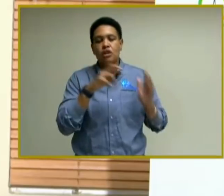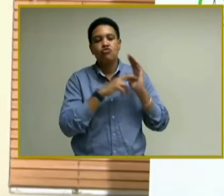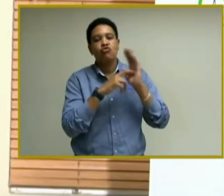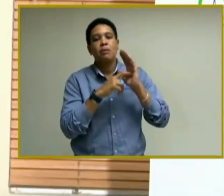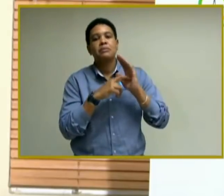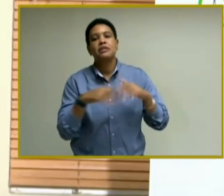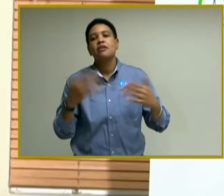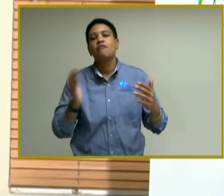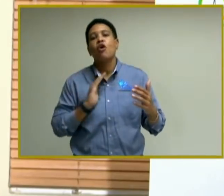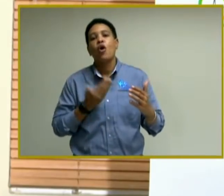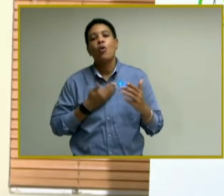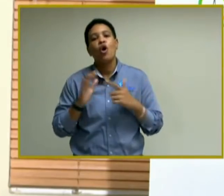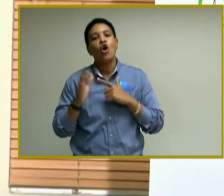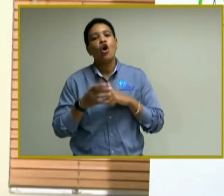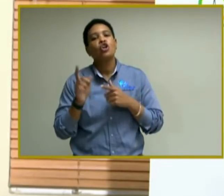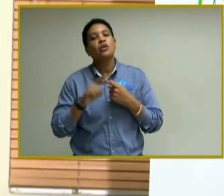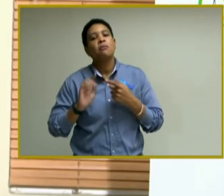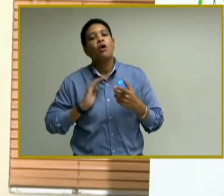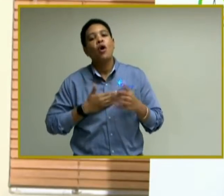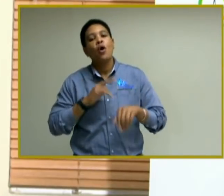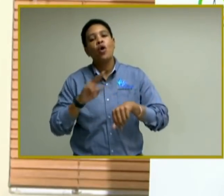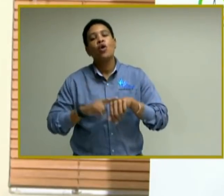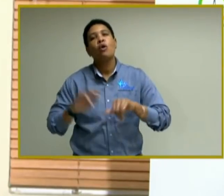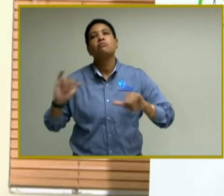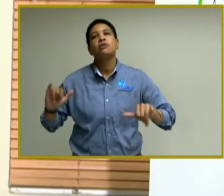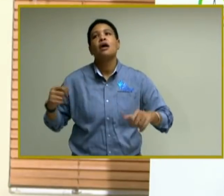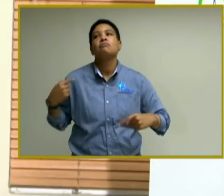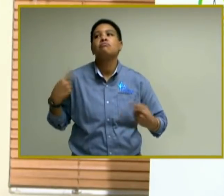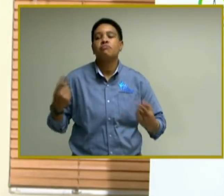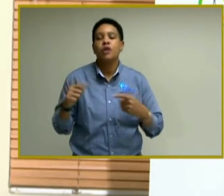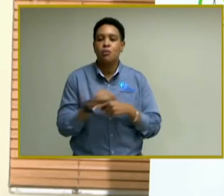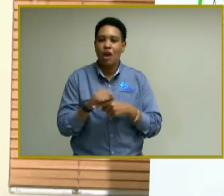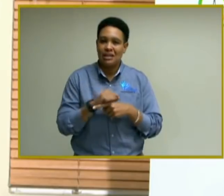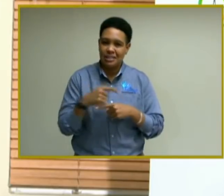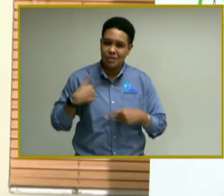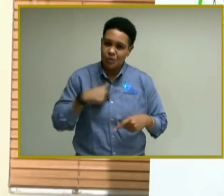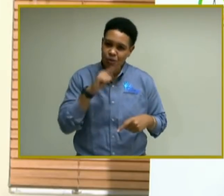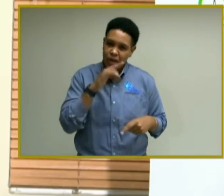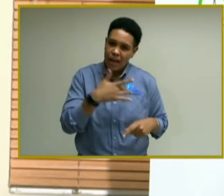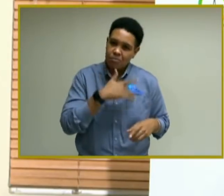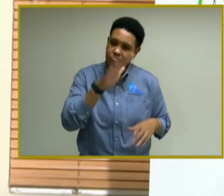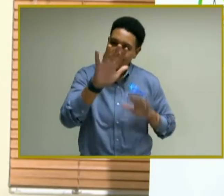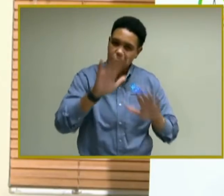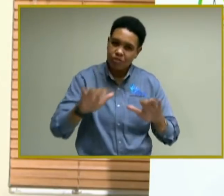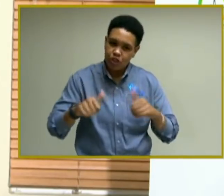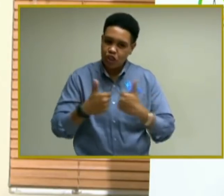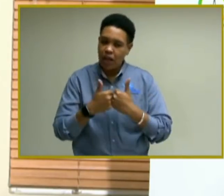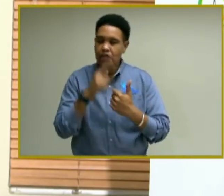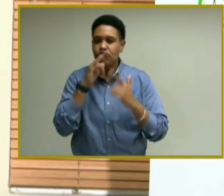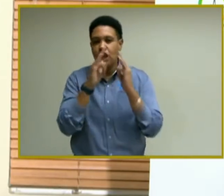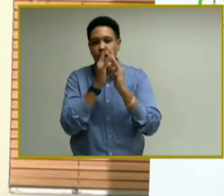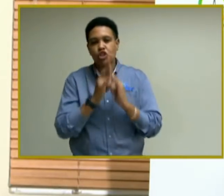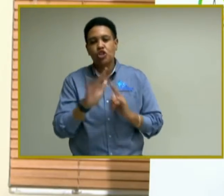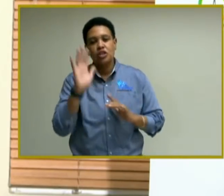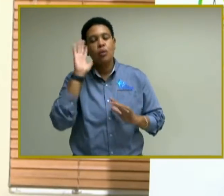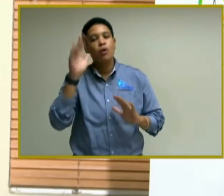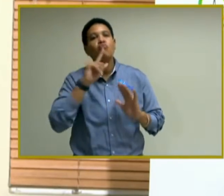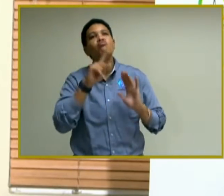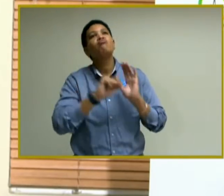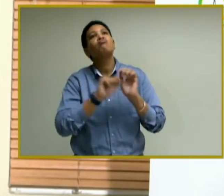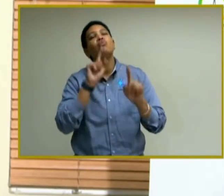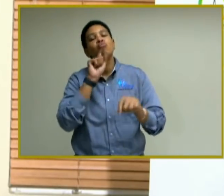representative of our culture and our normal practices. We do appreciate the challenges that adjusting will